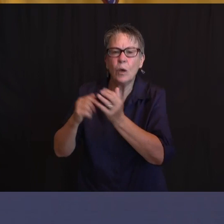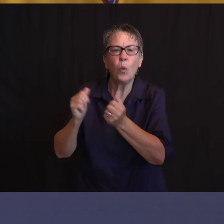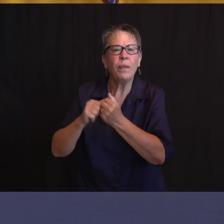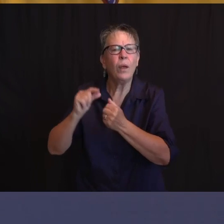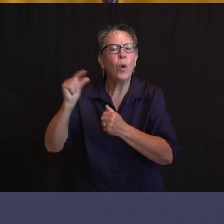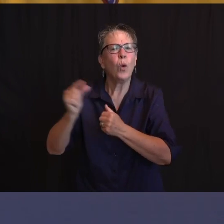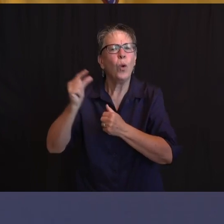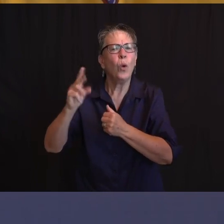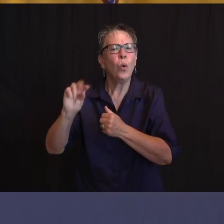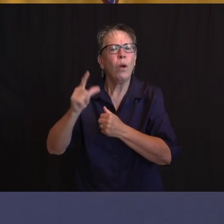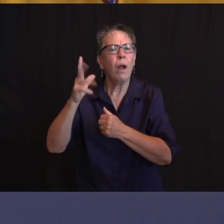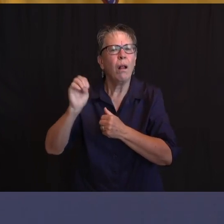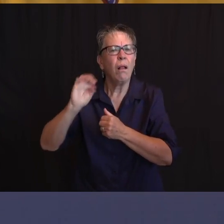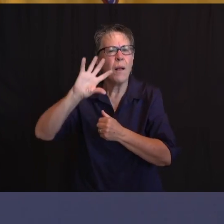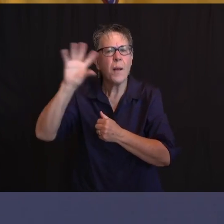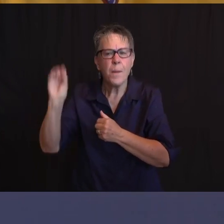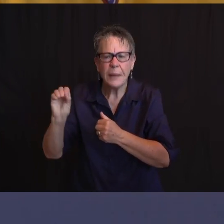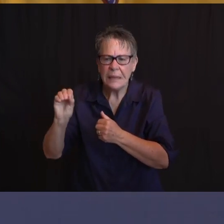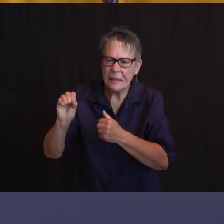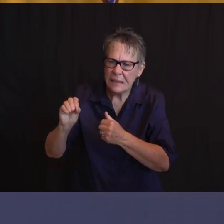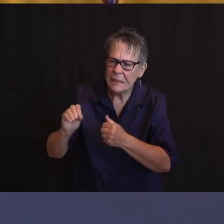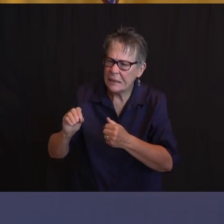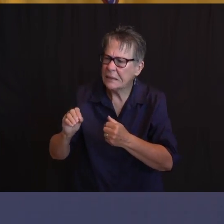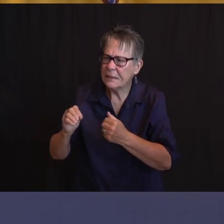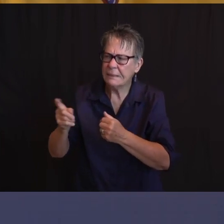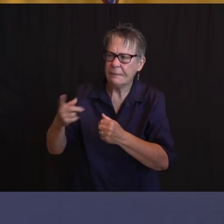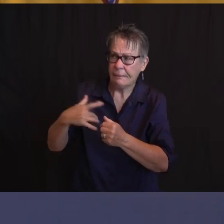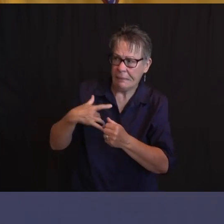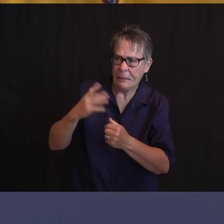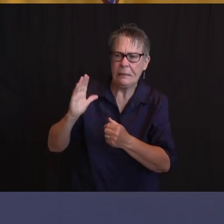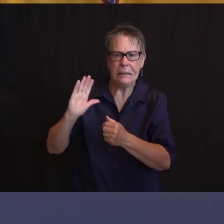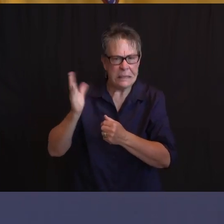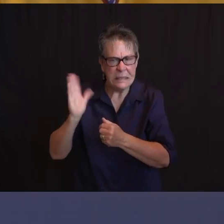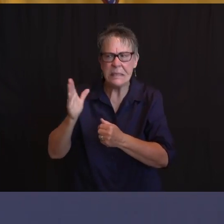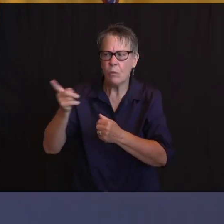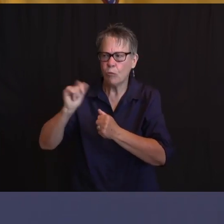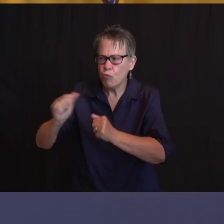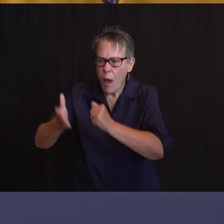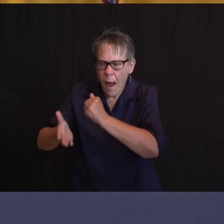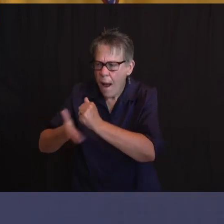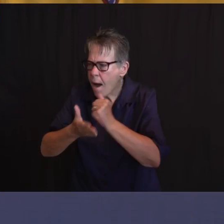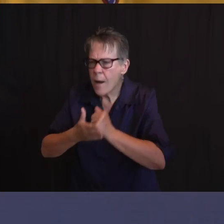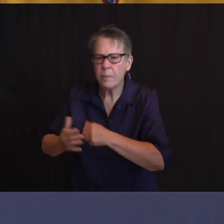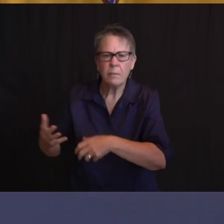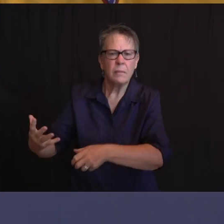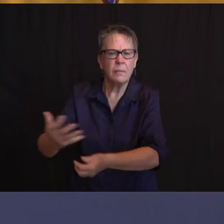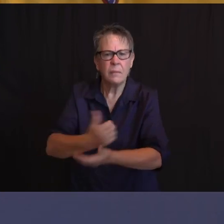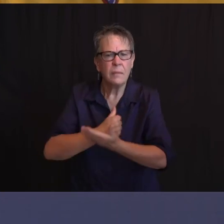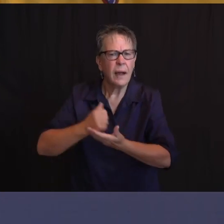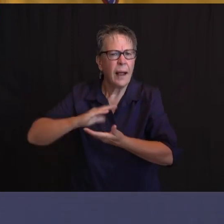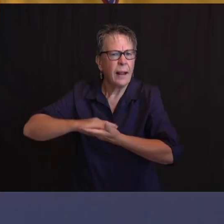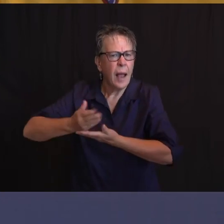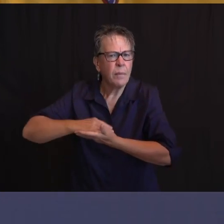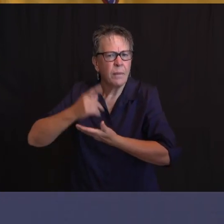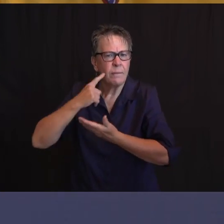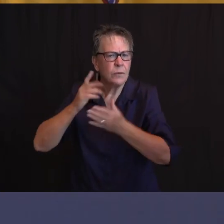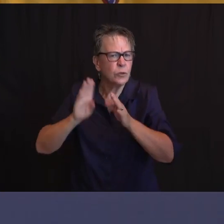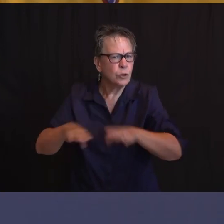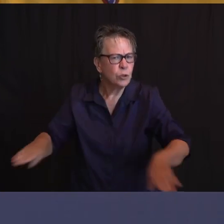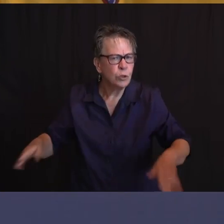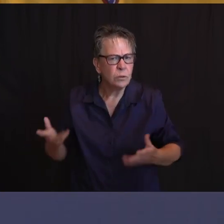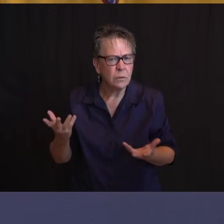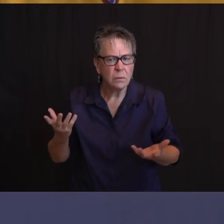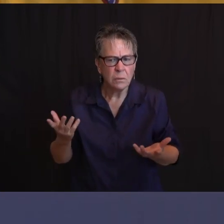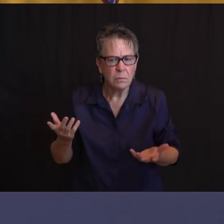reality. By the way, the supply-demand imbalance, I think, is 4 to 1 in terms of the current